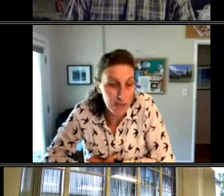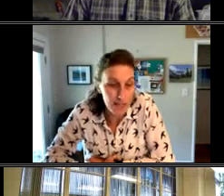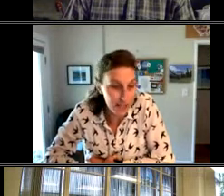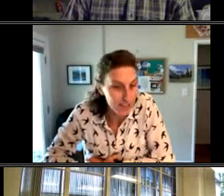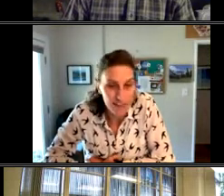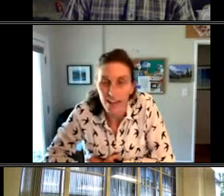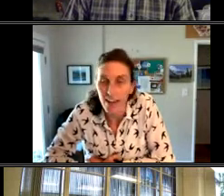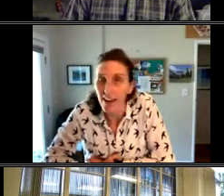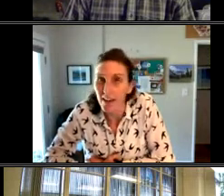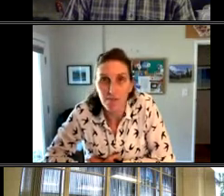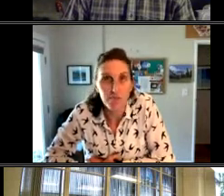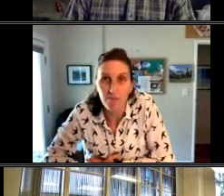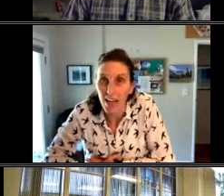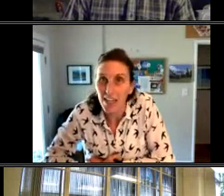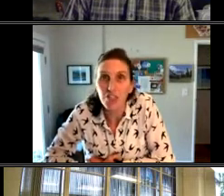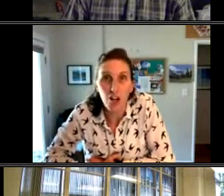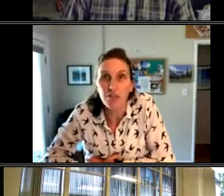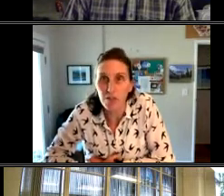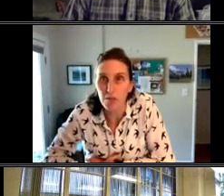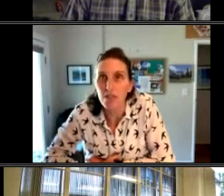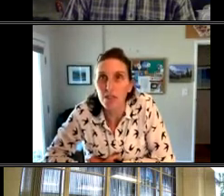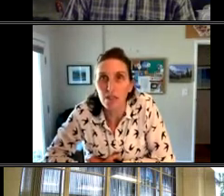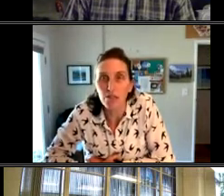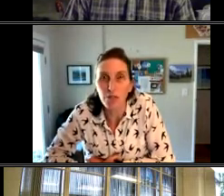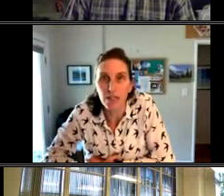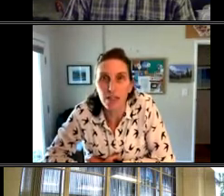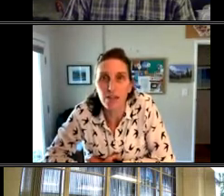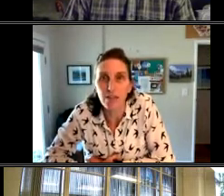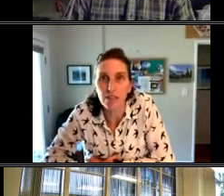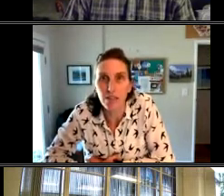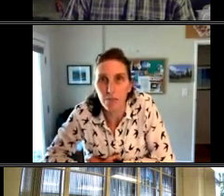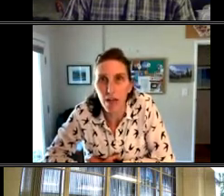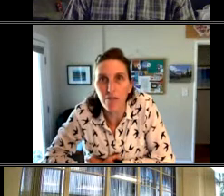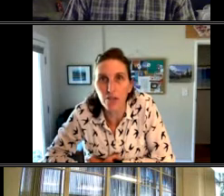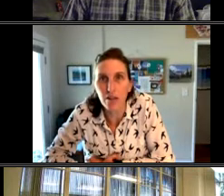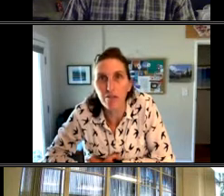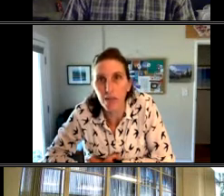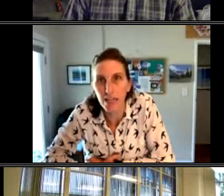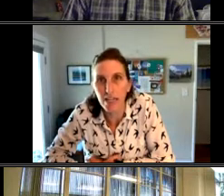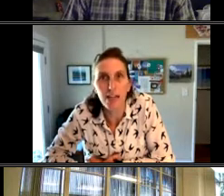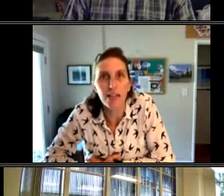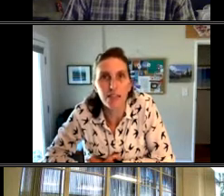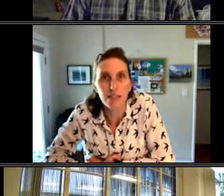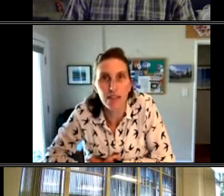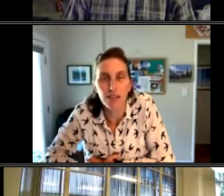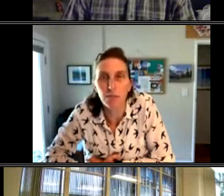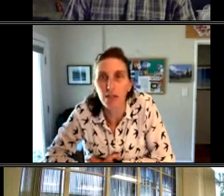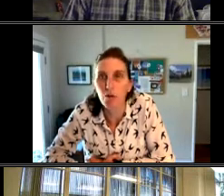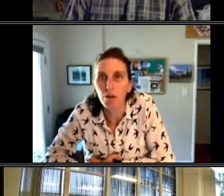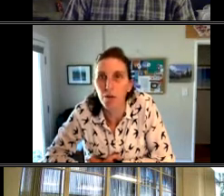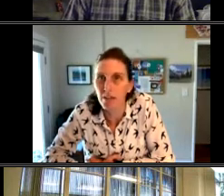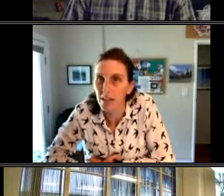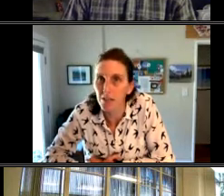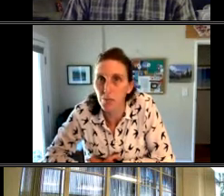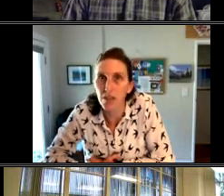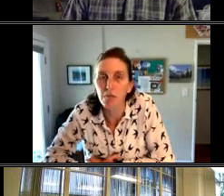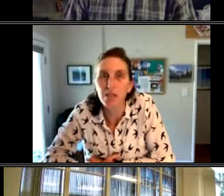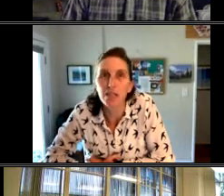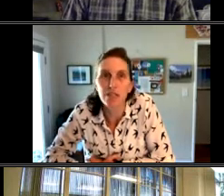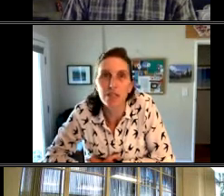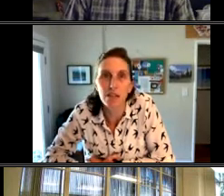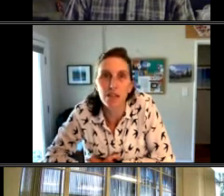we anticipate getting to all of those communities and doing this same level of planning and needs assessment and work